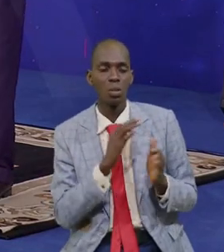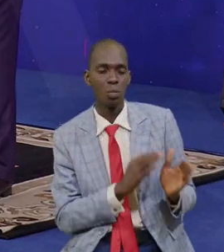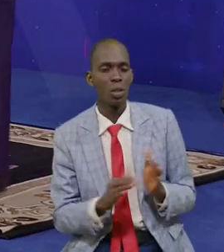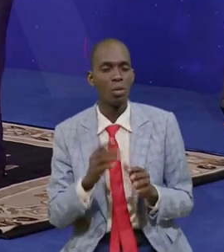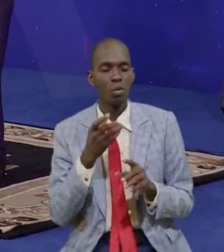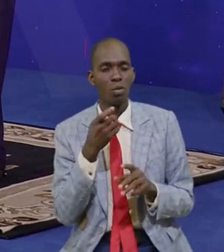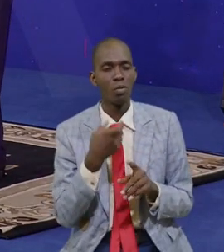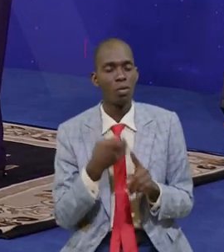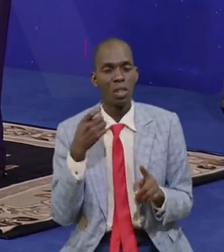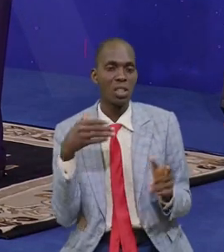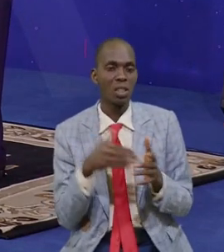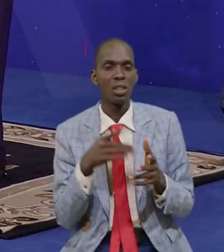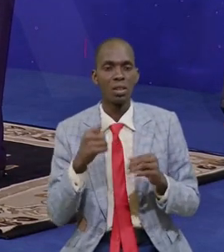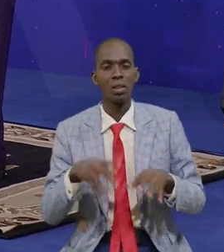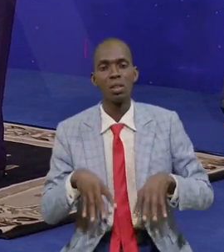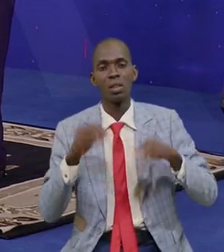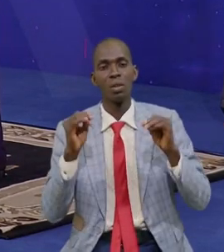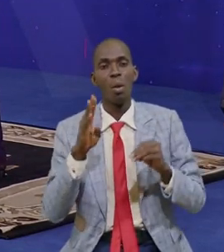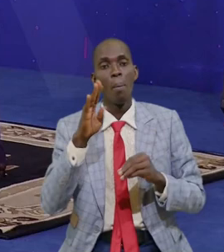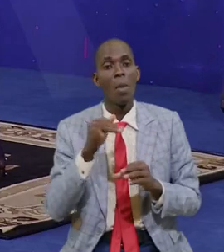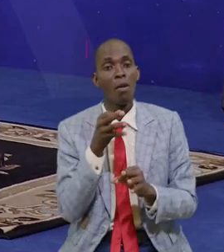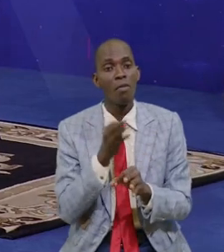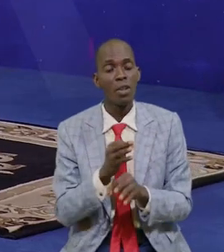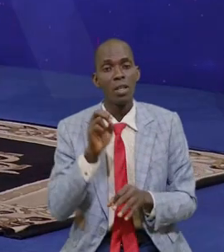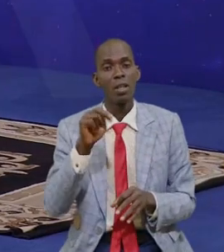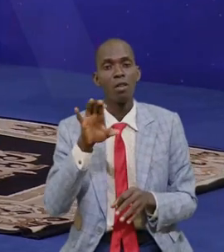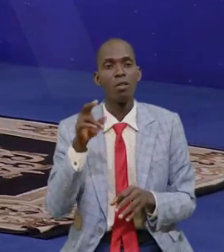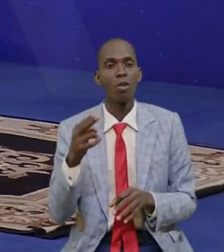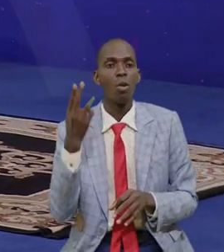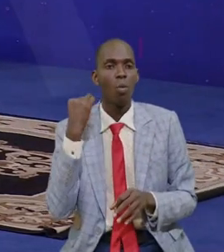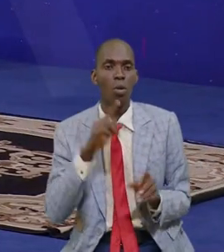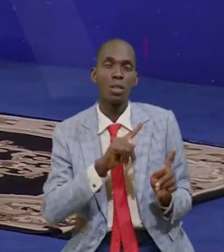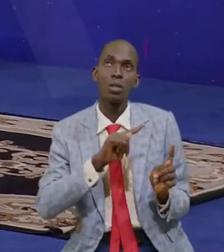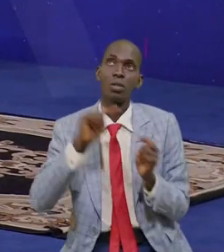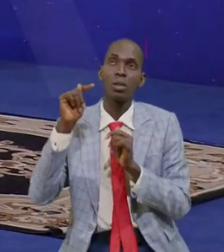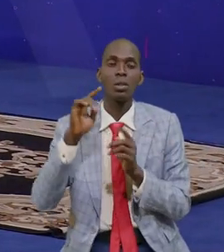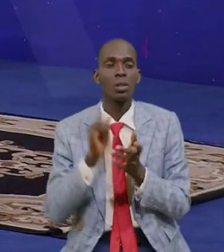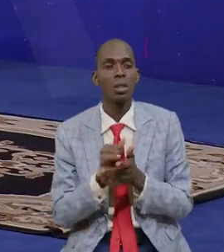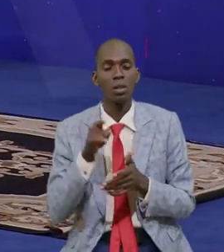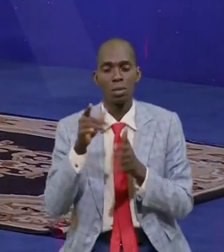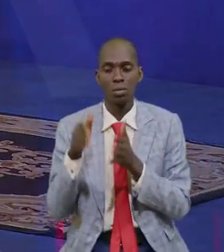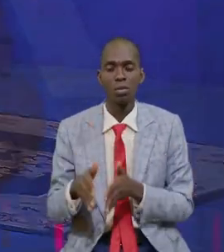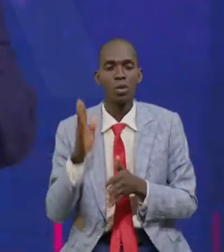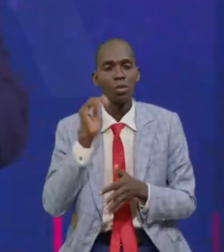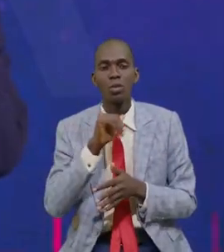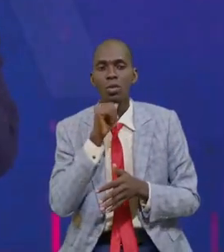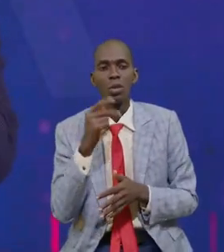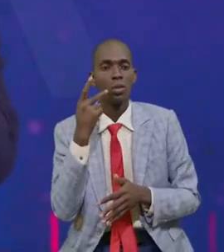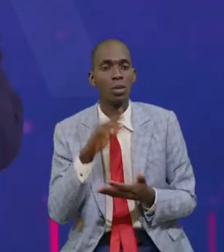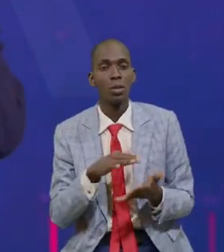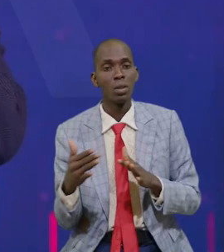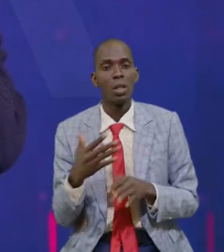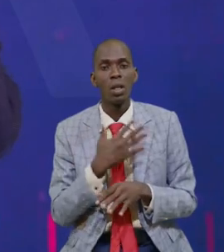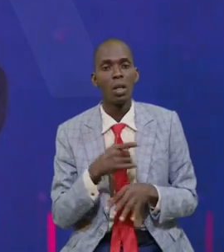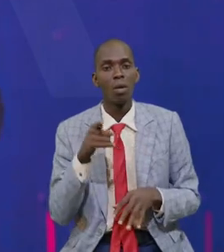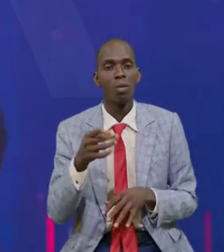was translated that he should not see death, and he was not found because he